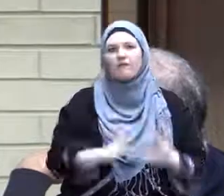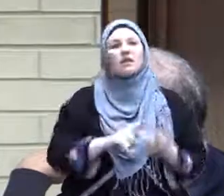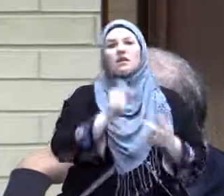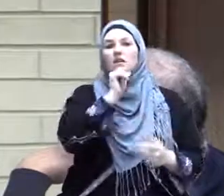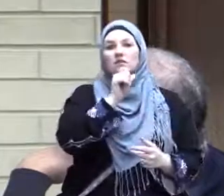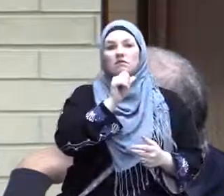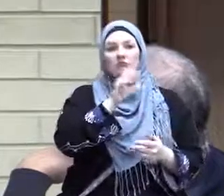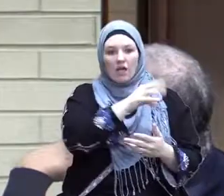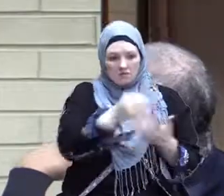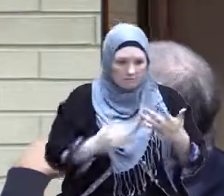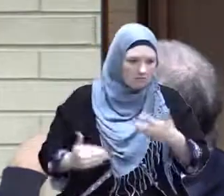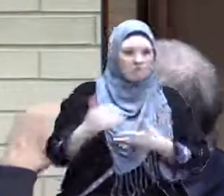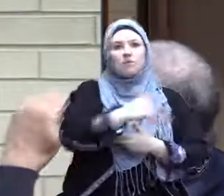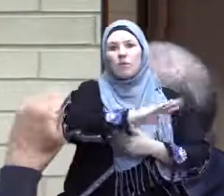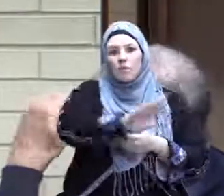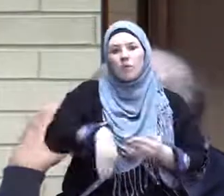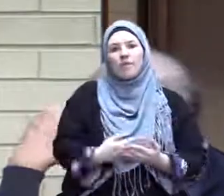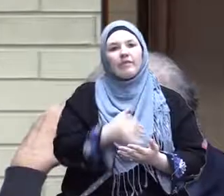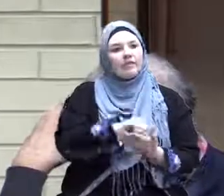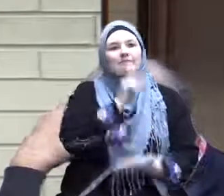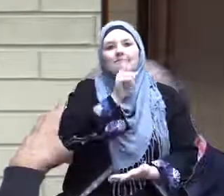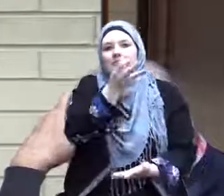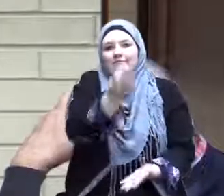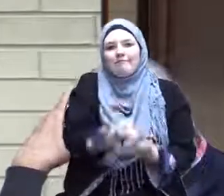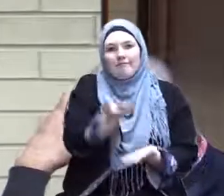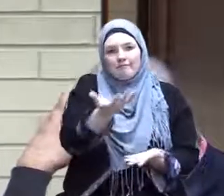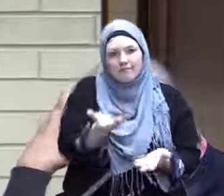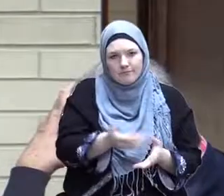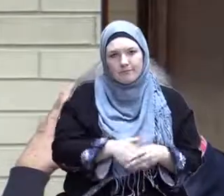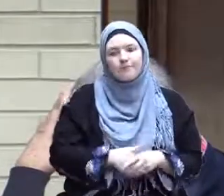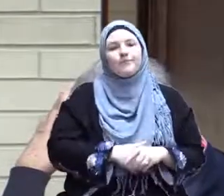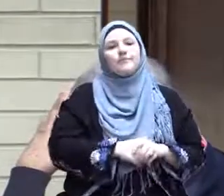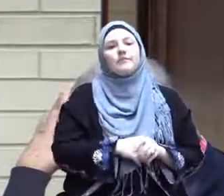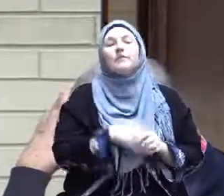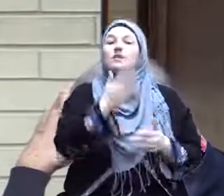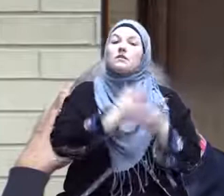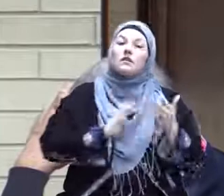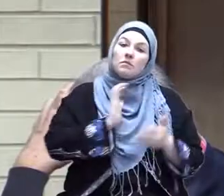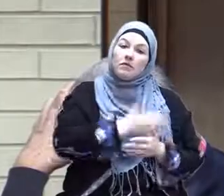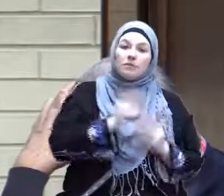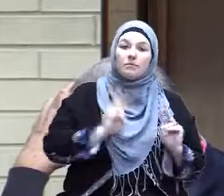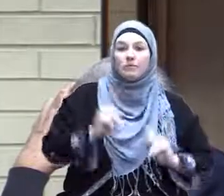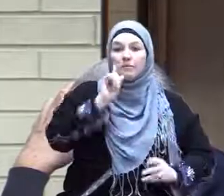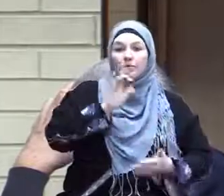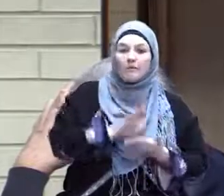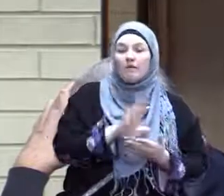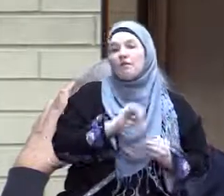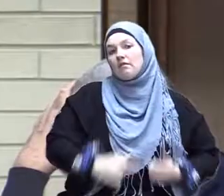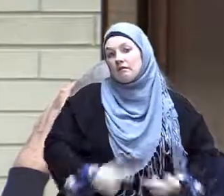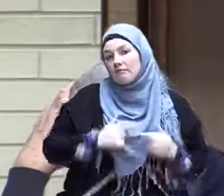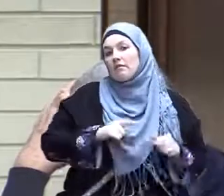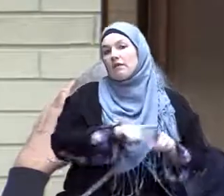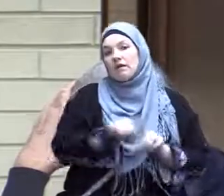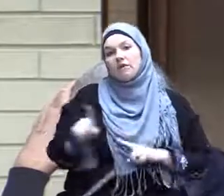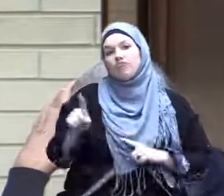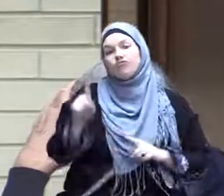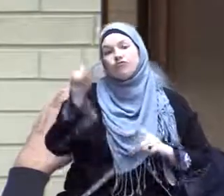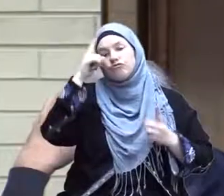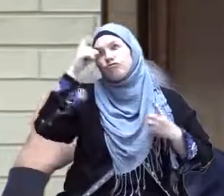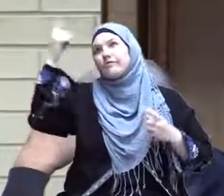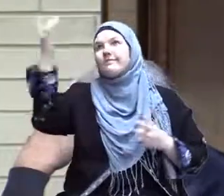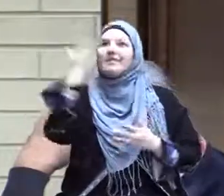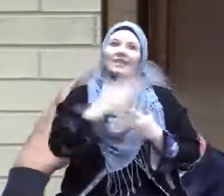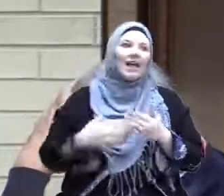all of the above. That's a fact. Some of us believing and living a dream that